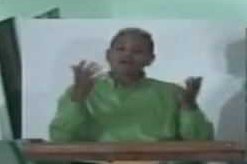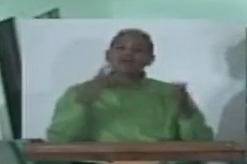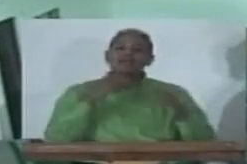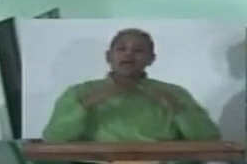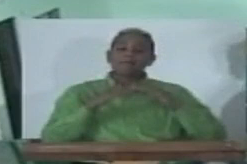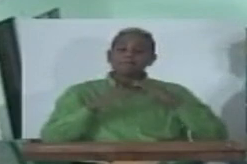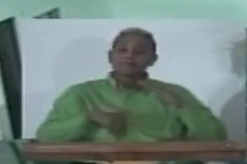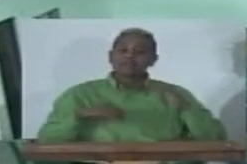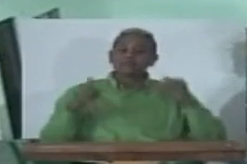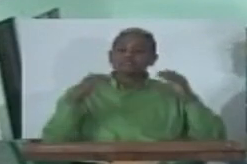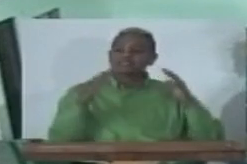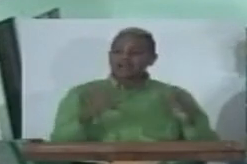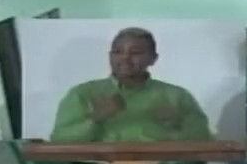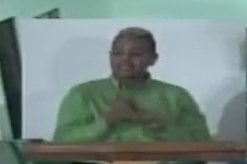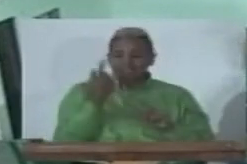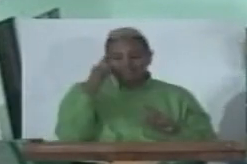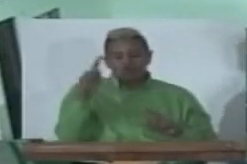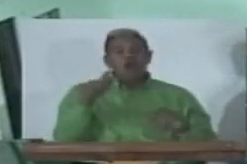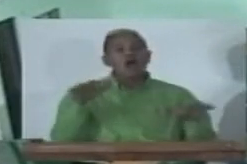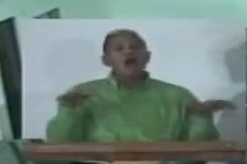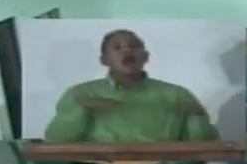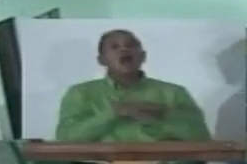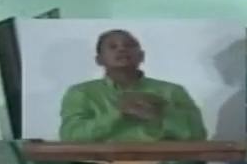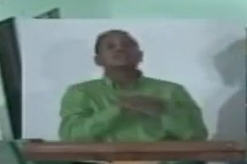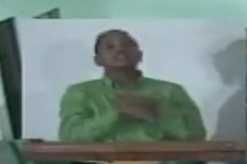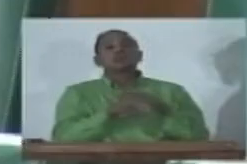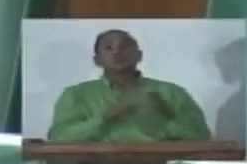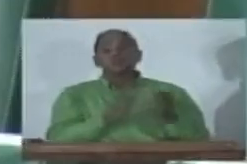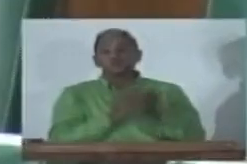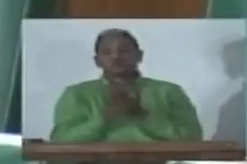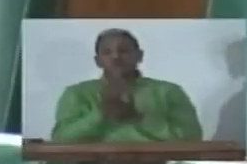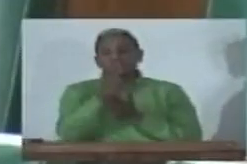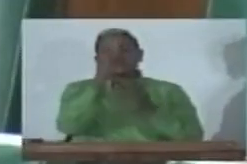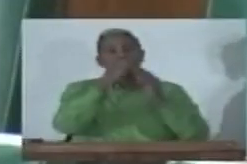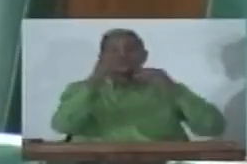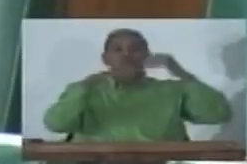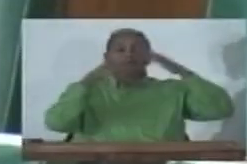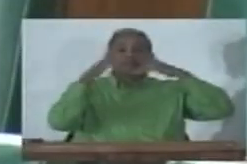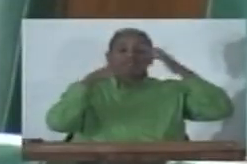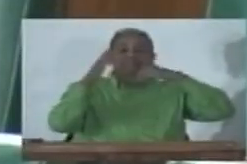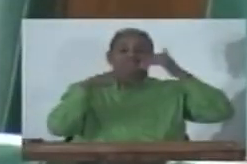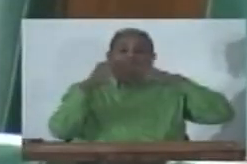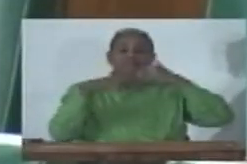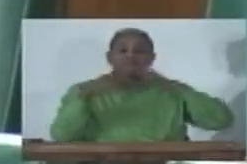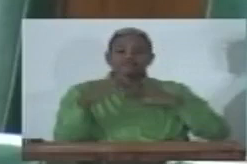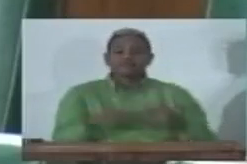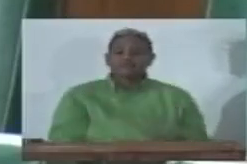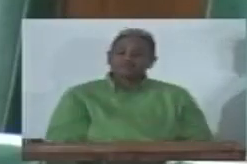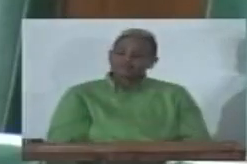baseline standard for the accessible route into the building.